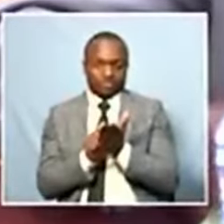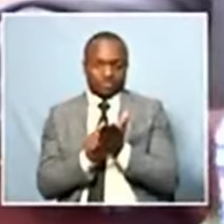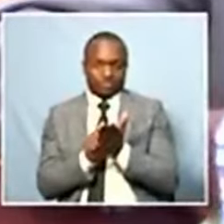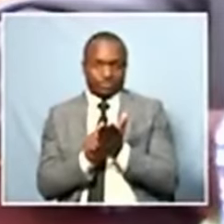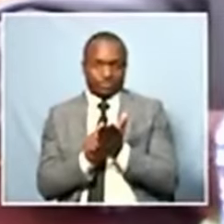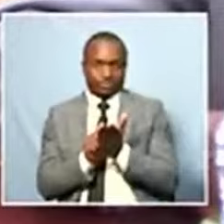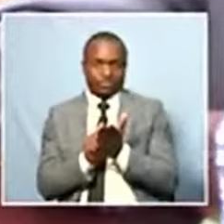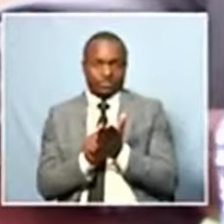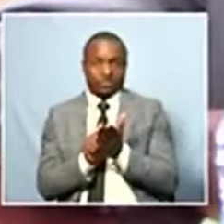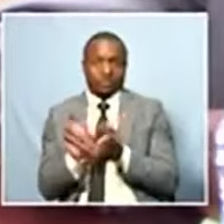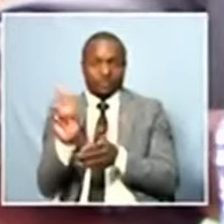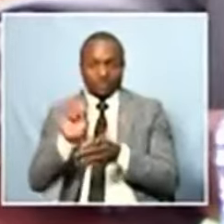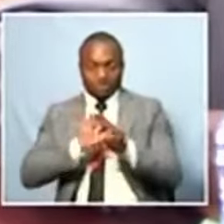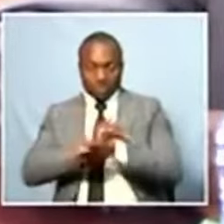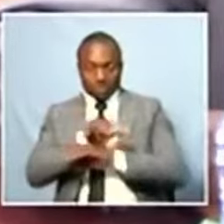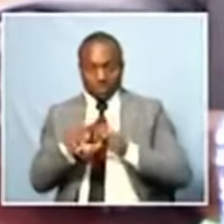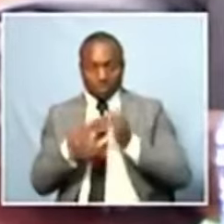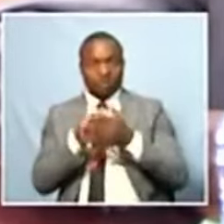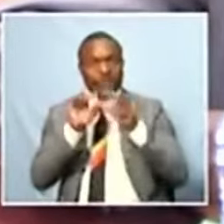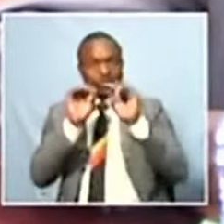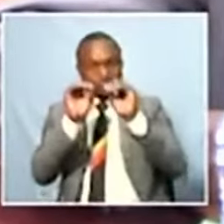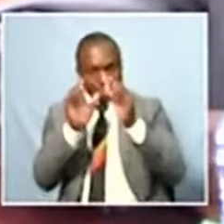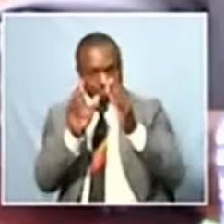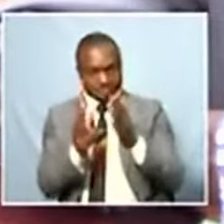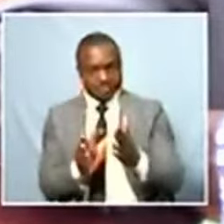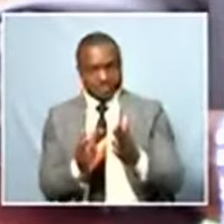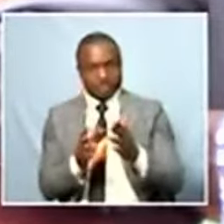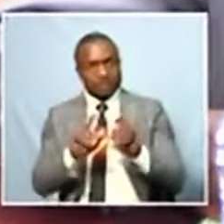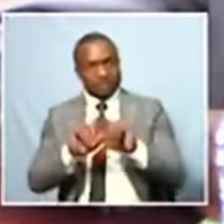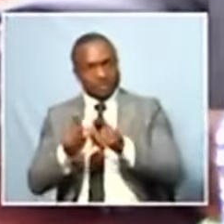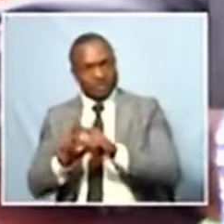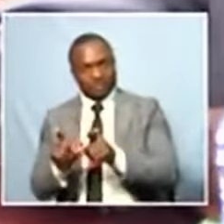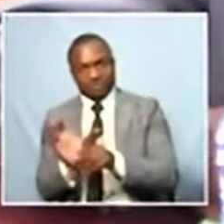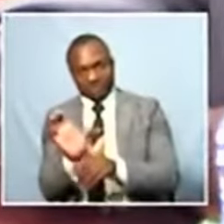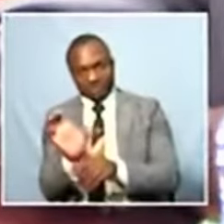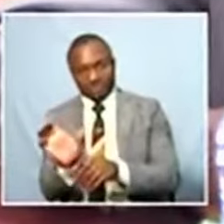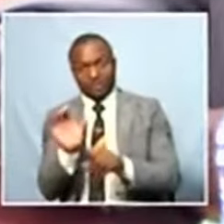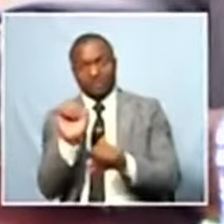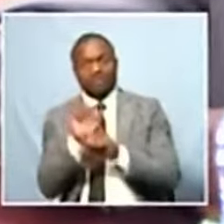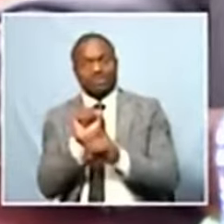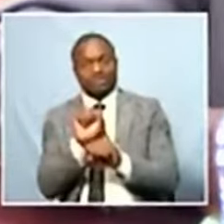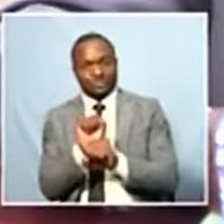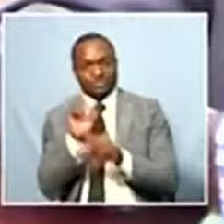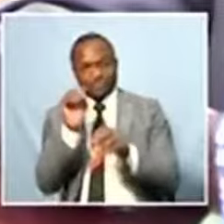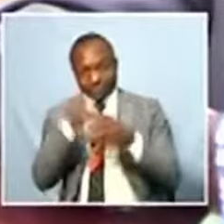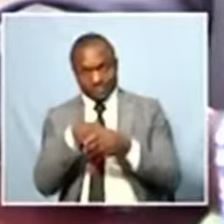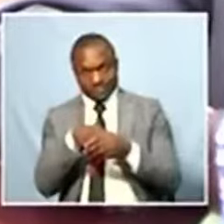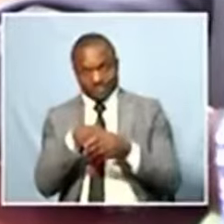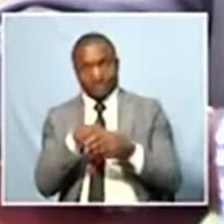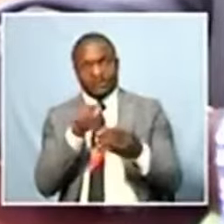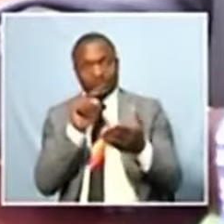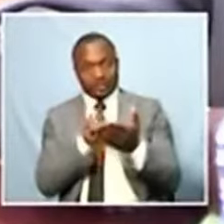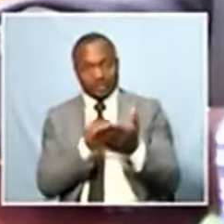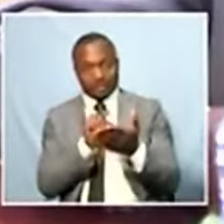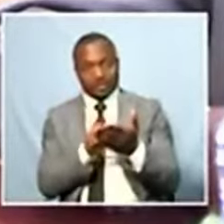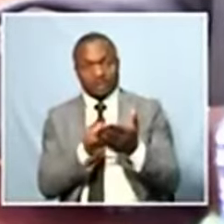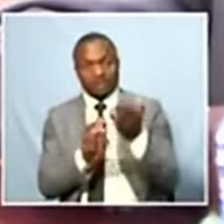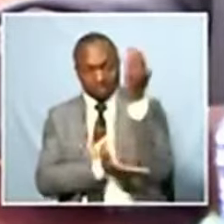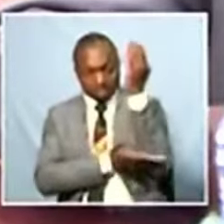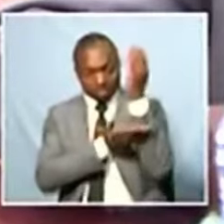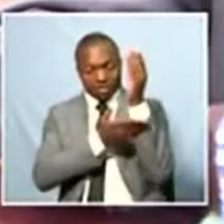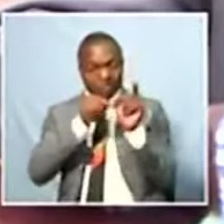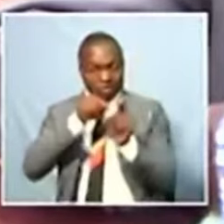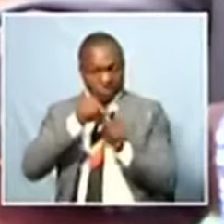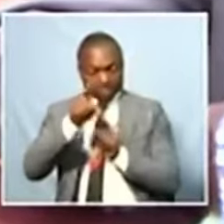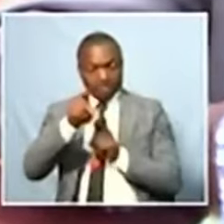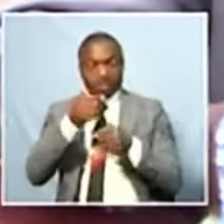applicable to all teachers regardless of the sector where they're working from. This will enhance professionalism,